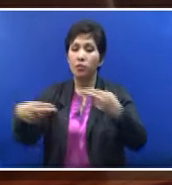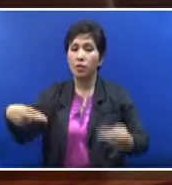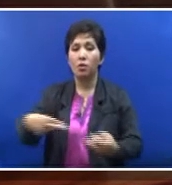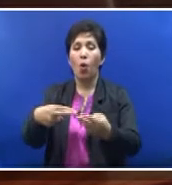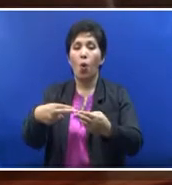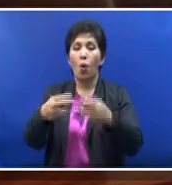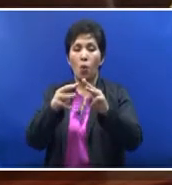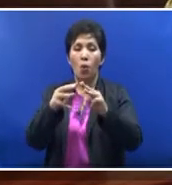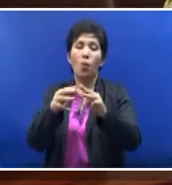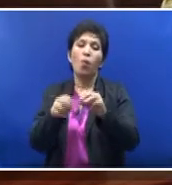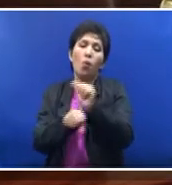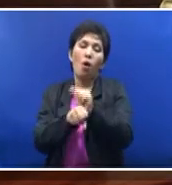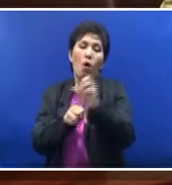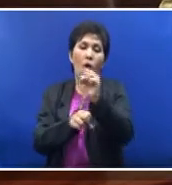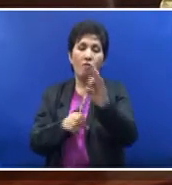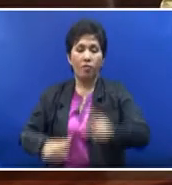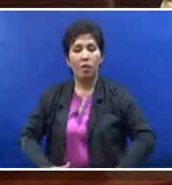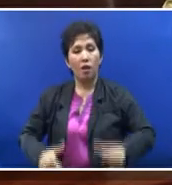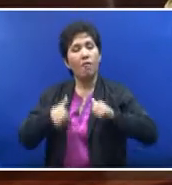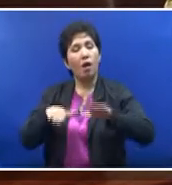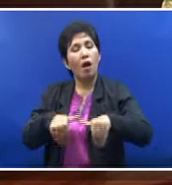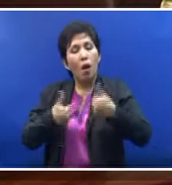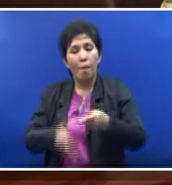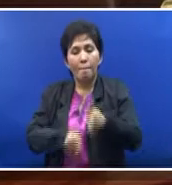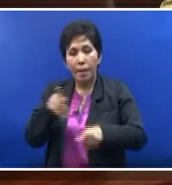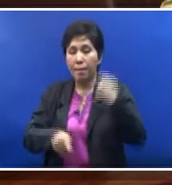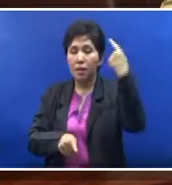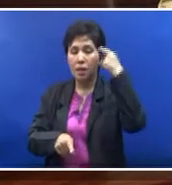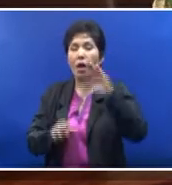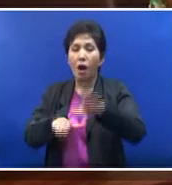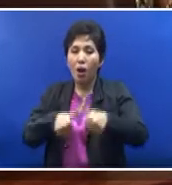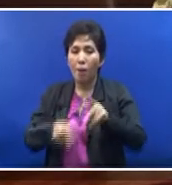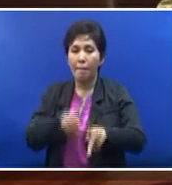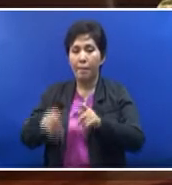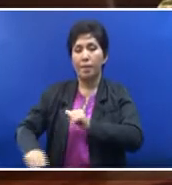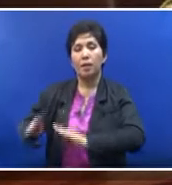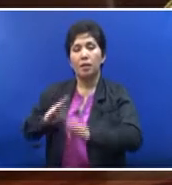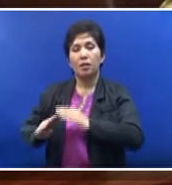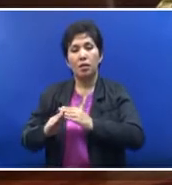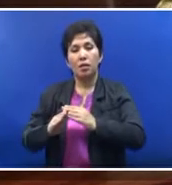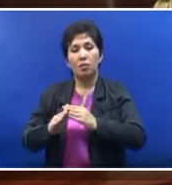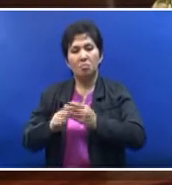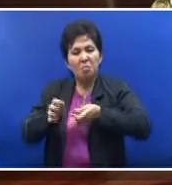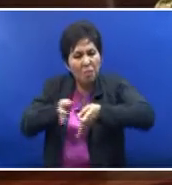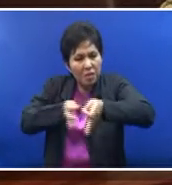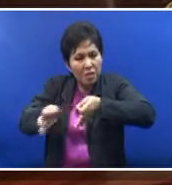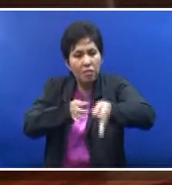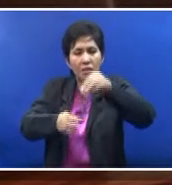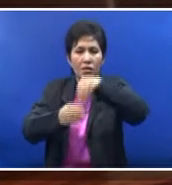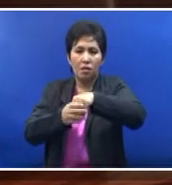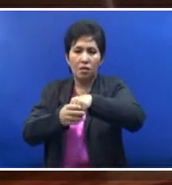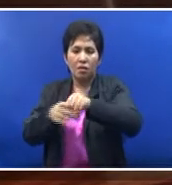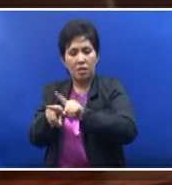of life. Okay, how people think, how people behave, they will translate and put into the